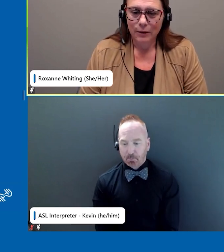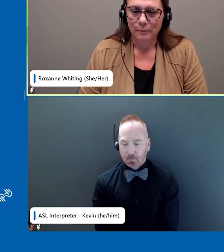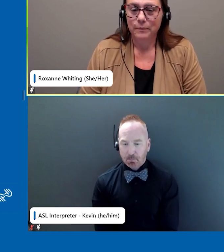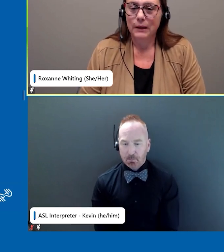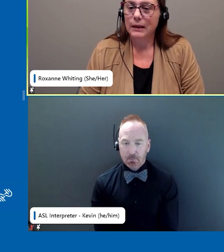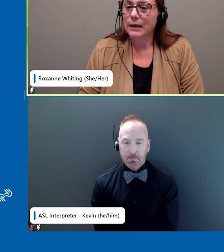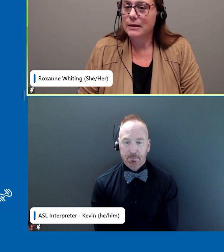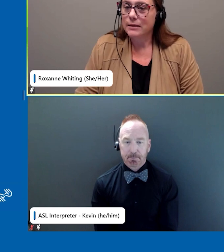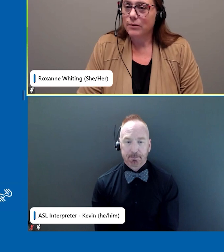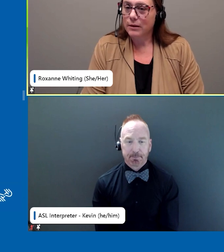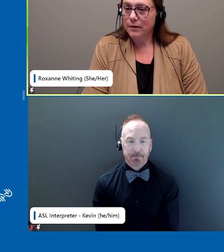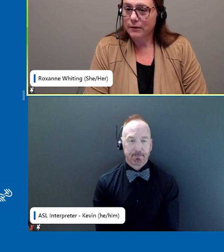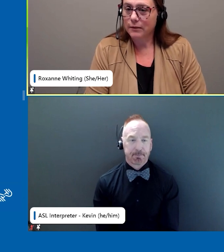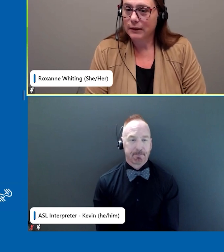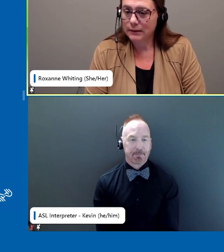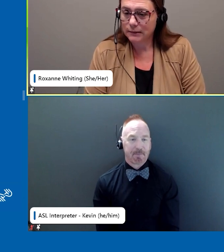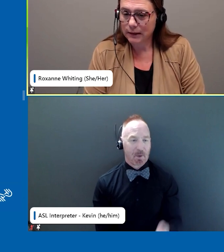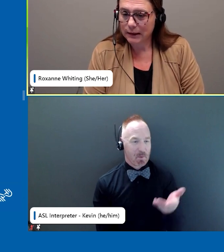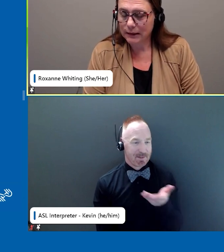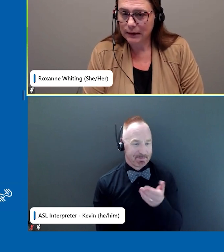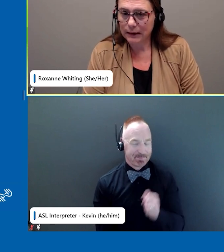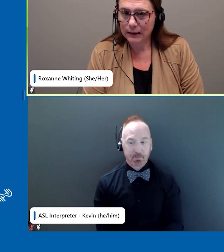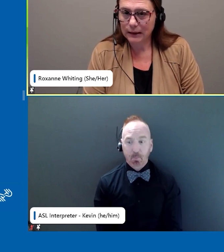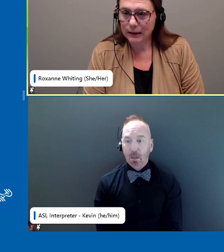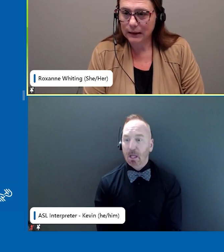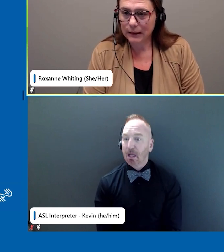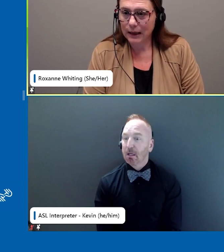you're welcome. So are there